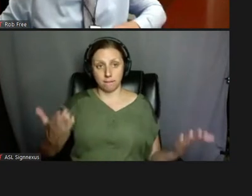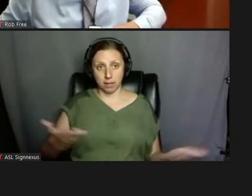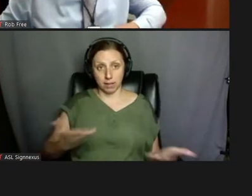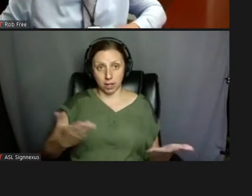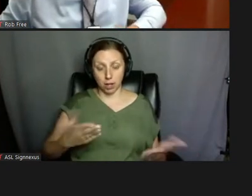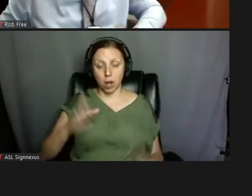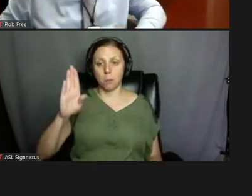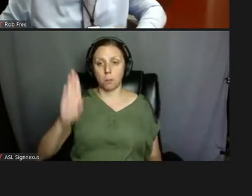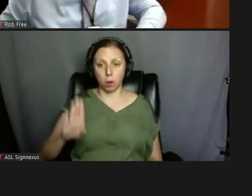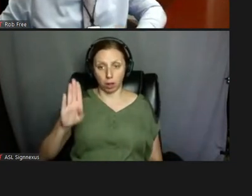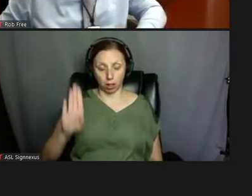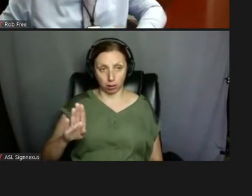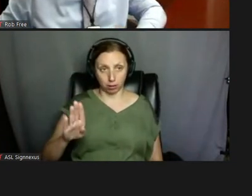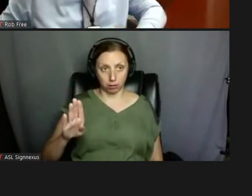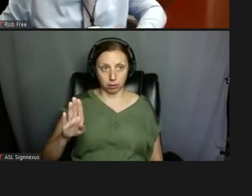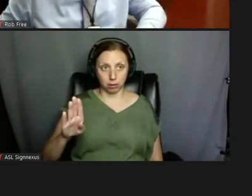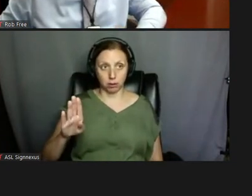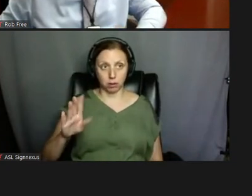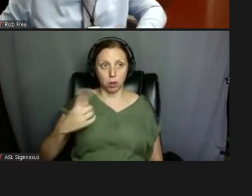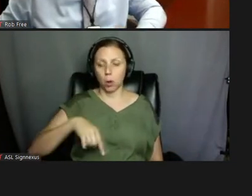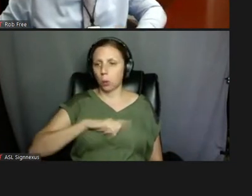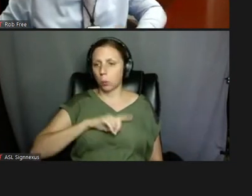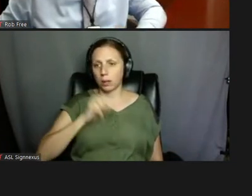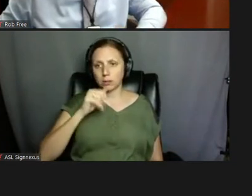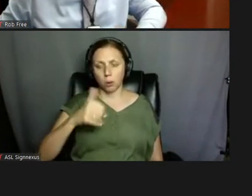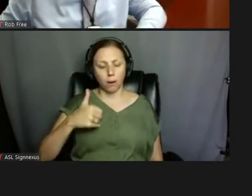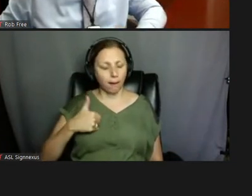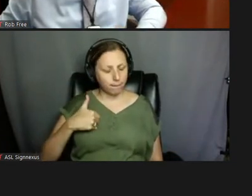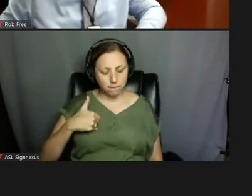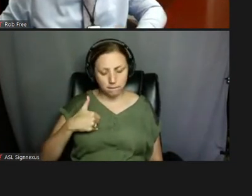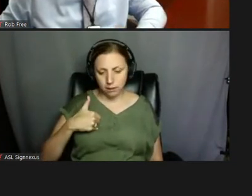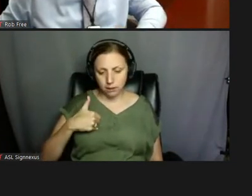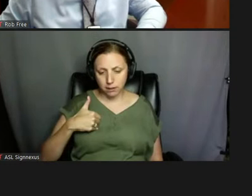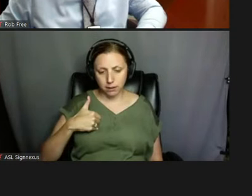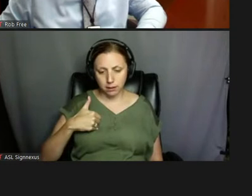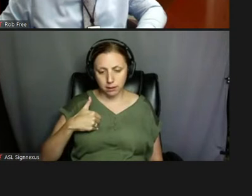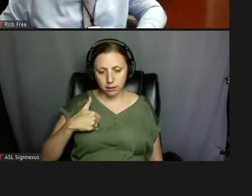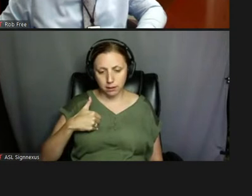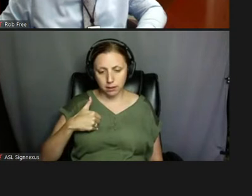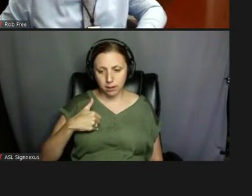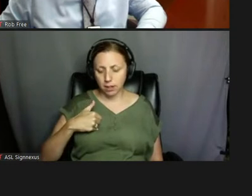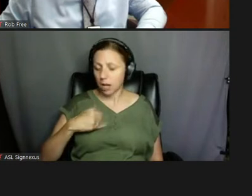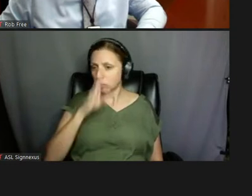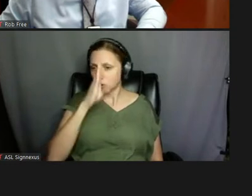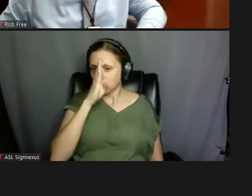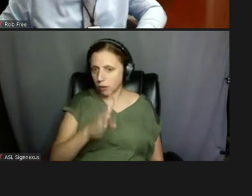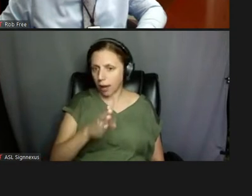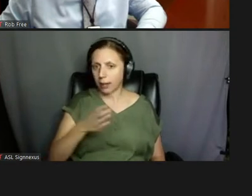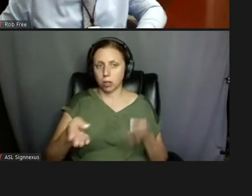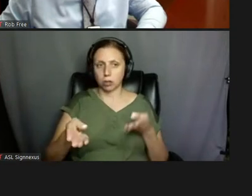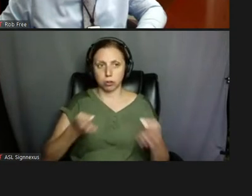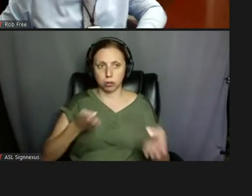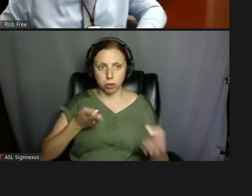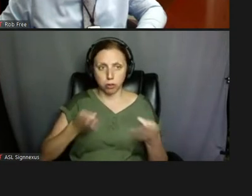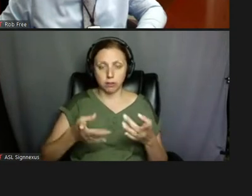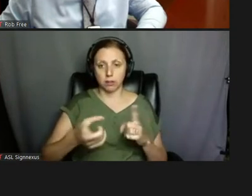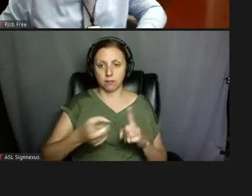Brooklyn, we don't have a direct service